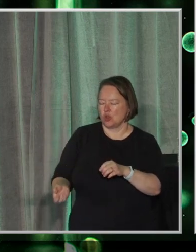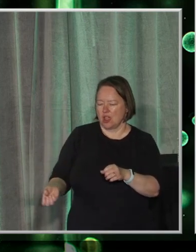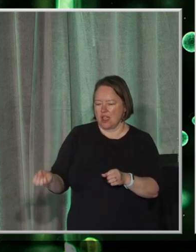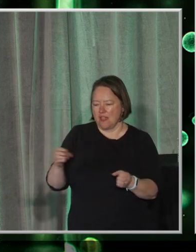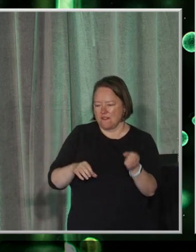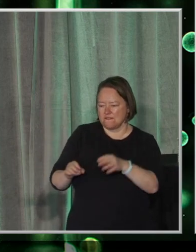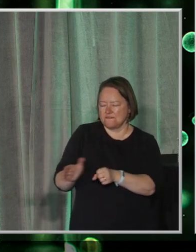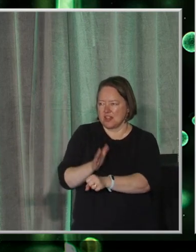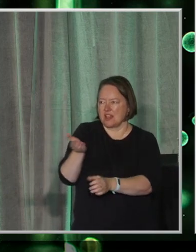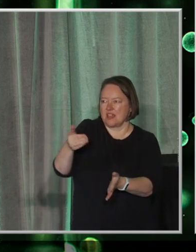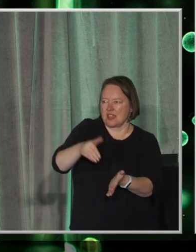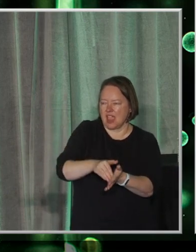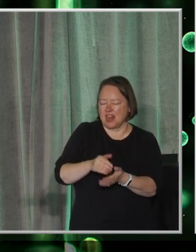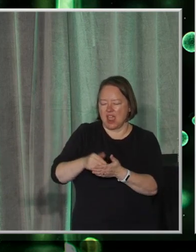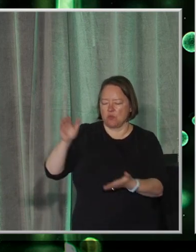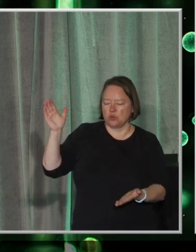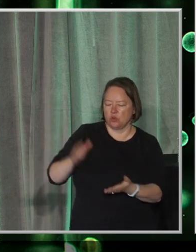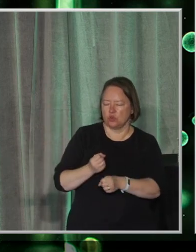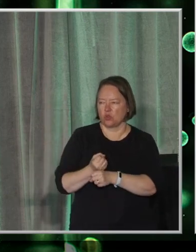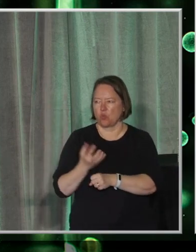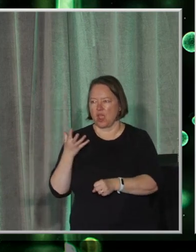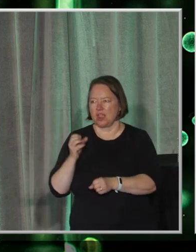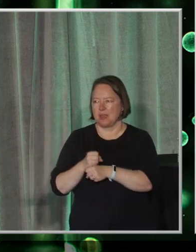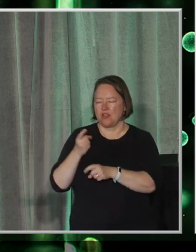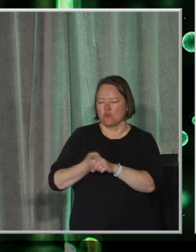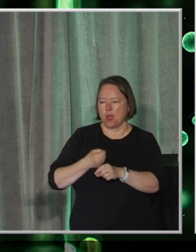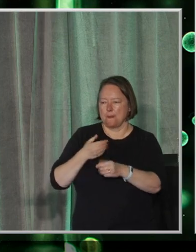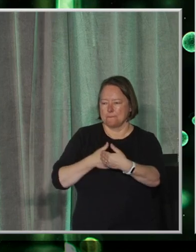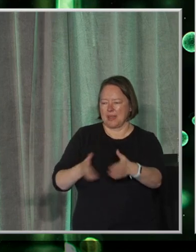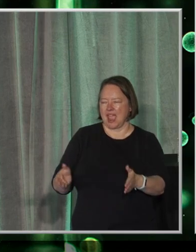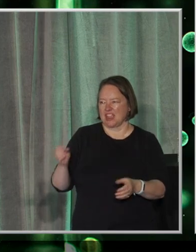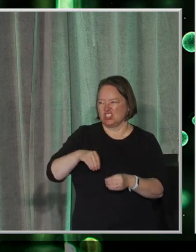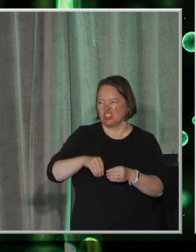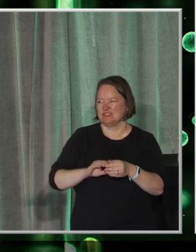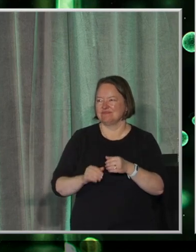process, hence reducing waste that can be generated from packaging. Next.